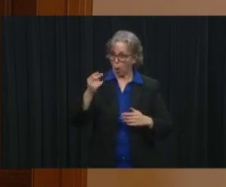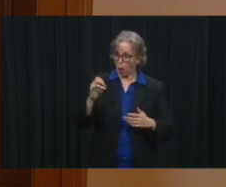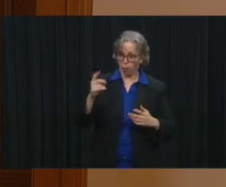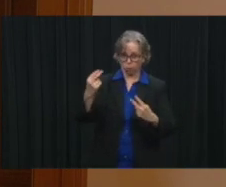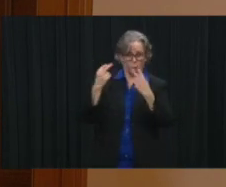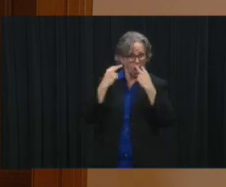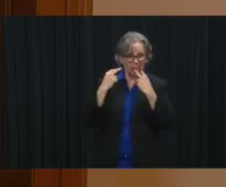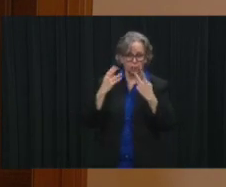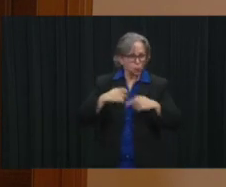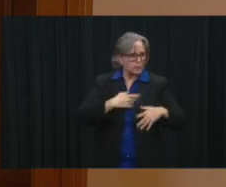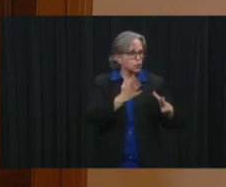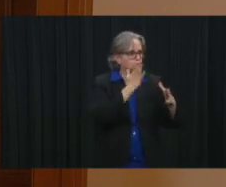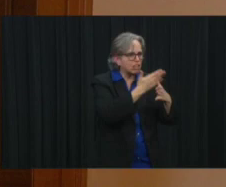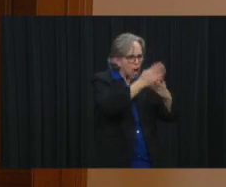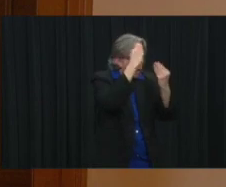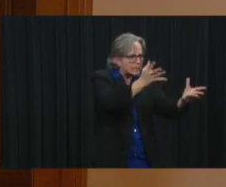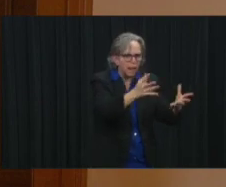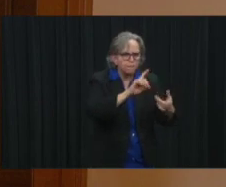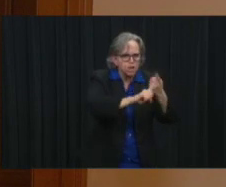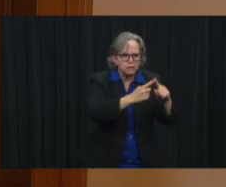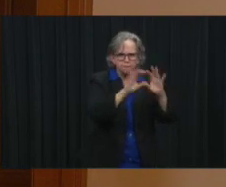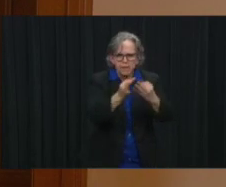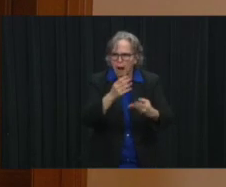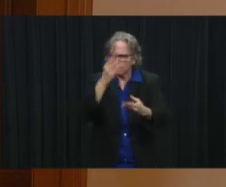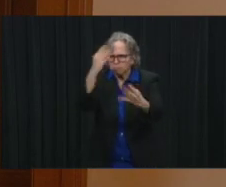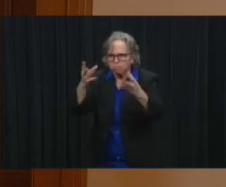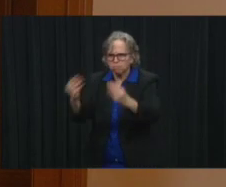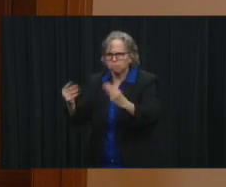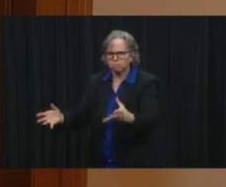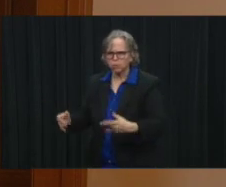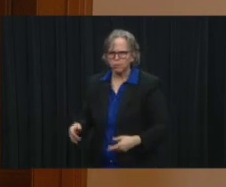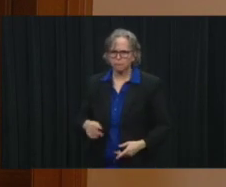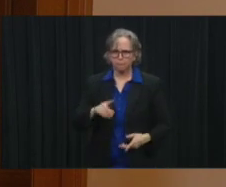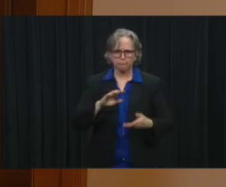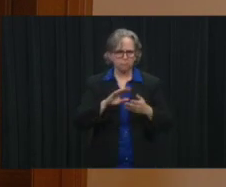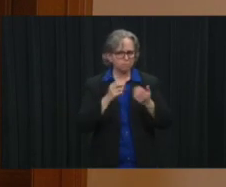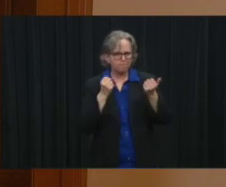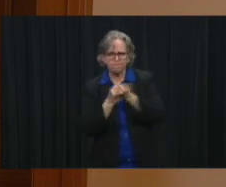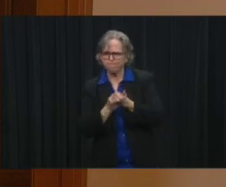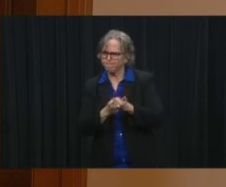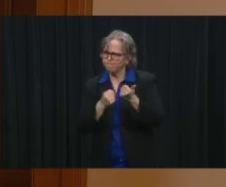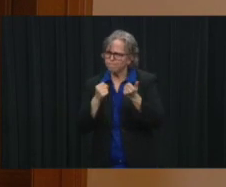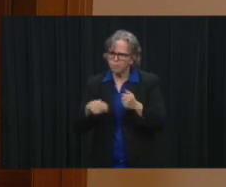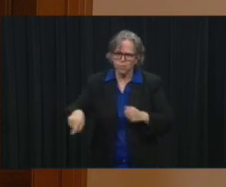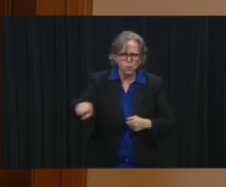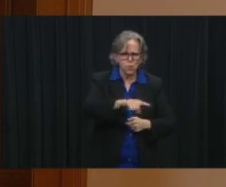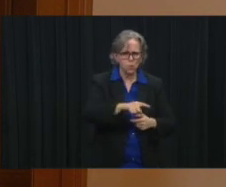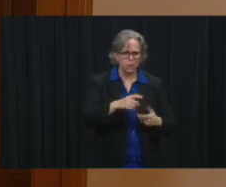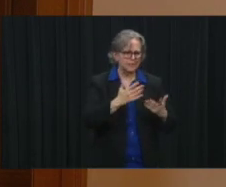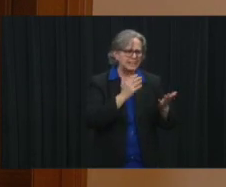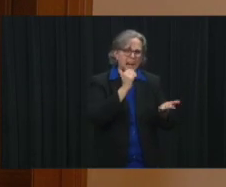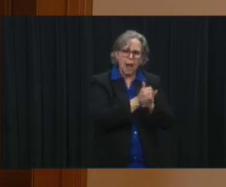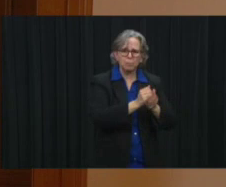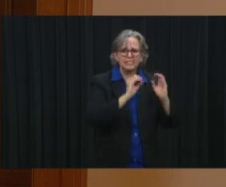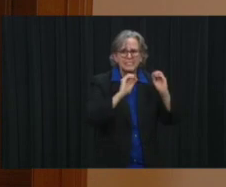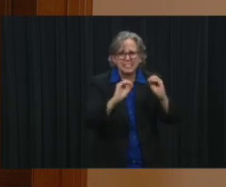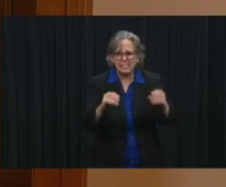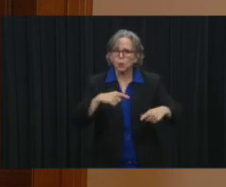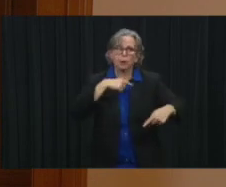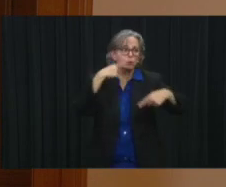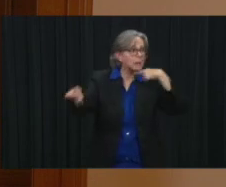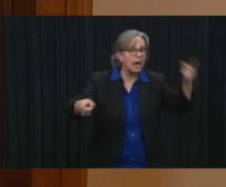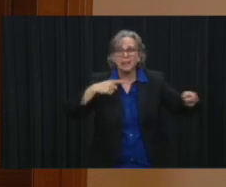and that's where I need you to don your cape right now, to help educate people, to tell more people about this that maybe don't have